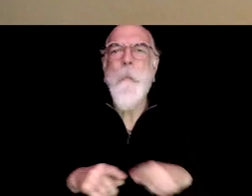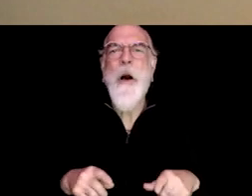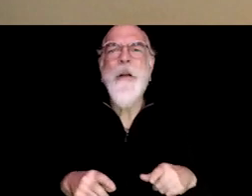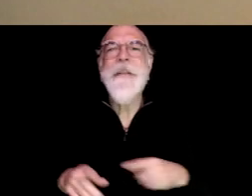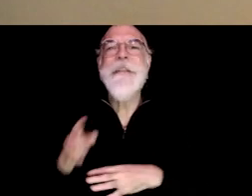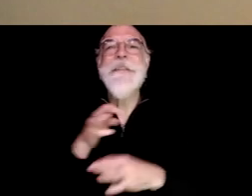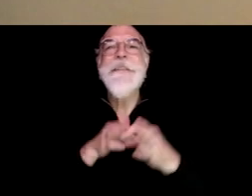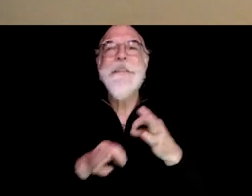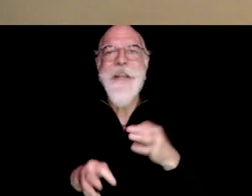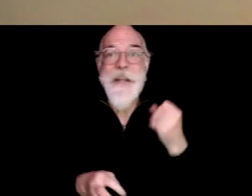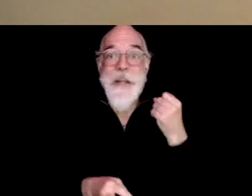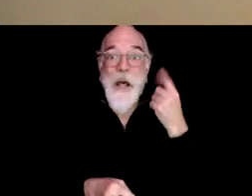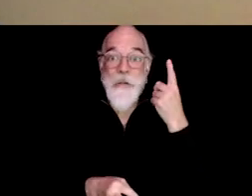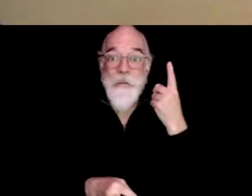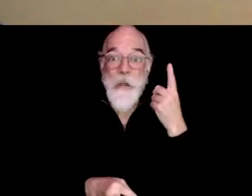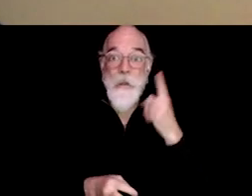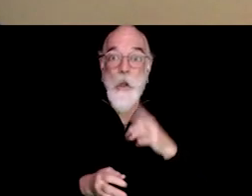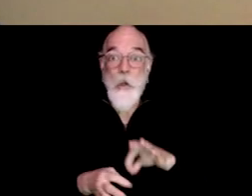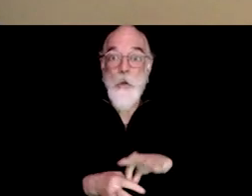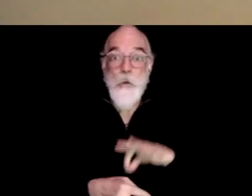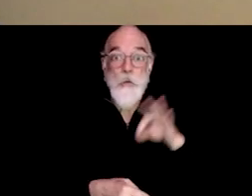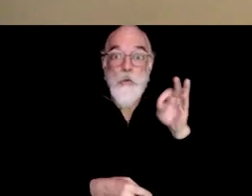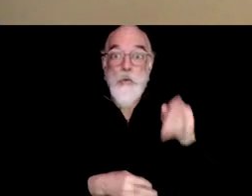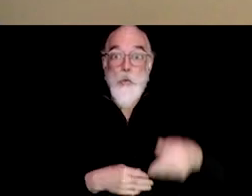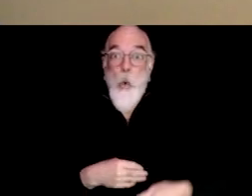included everything,